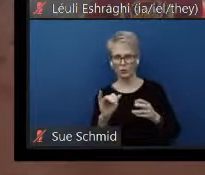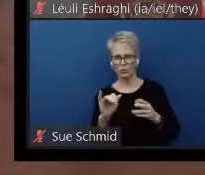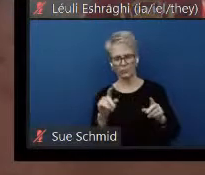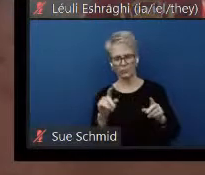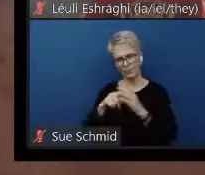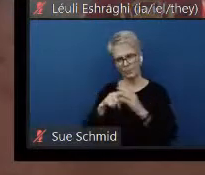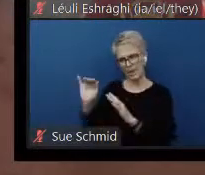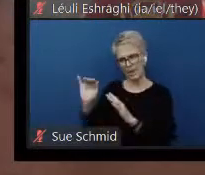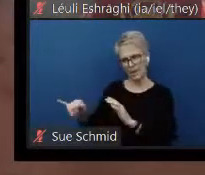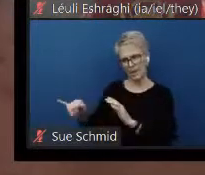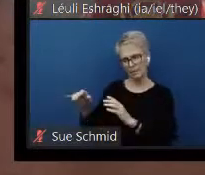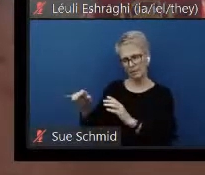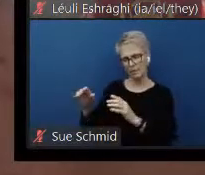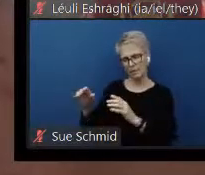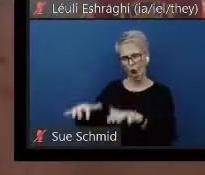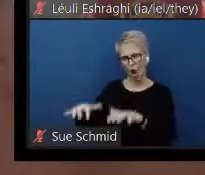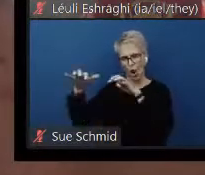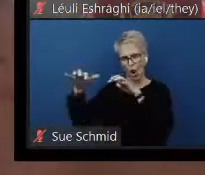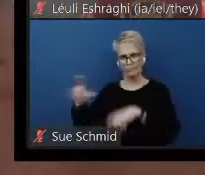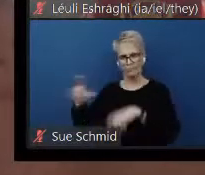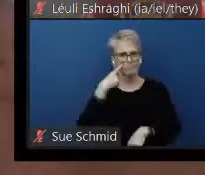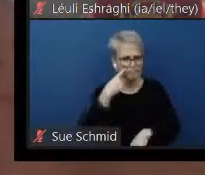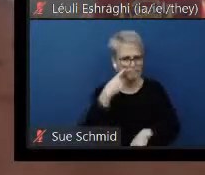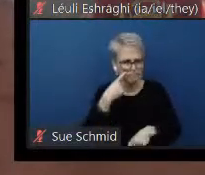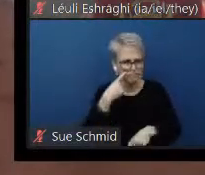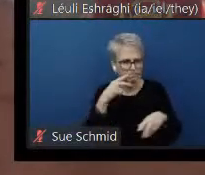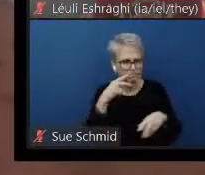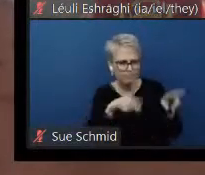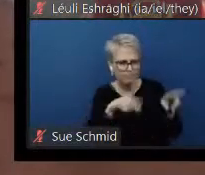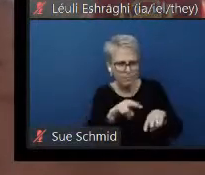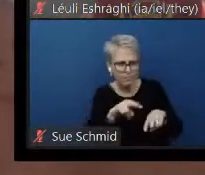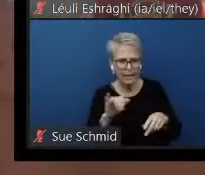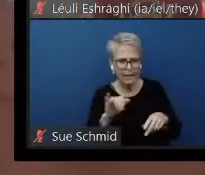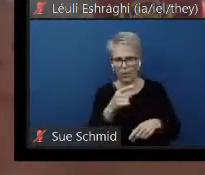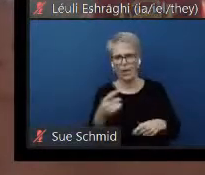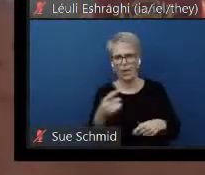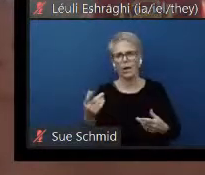acts of witnessing. And I wanted, and this one